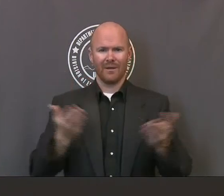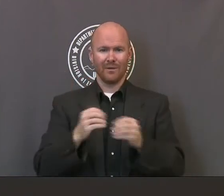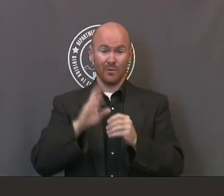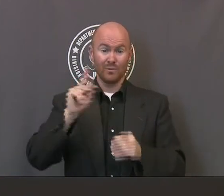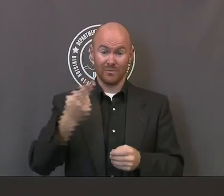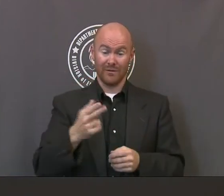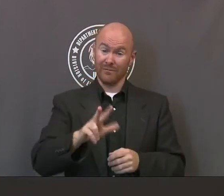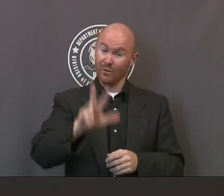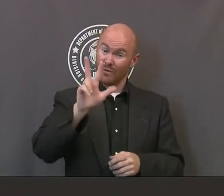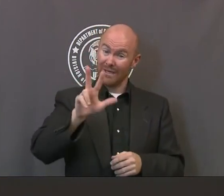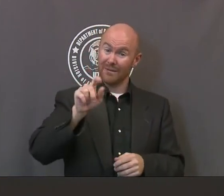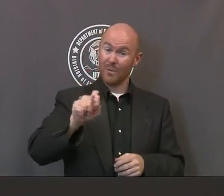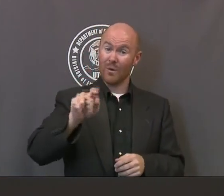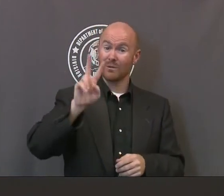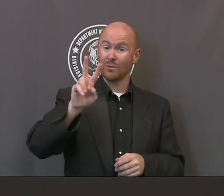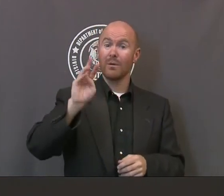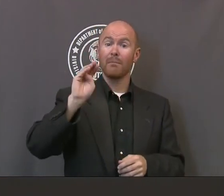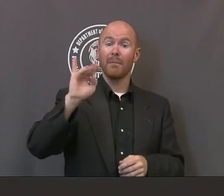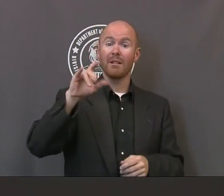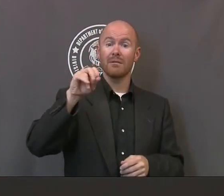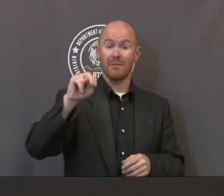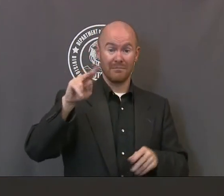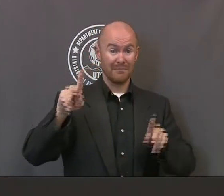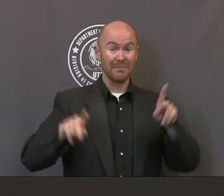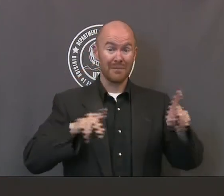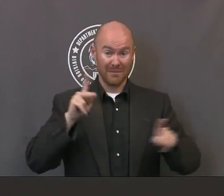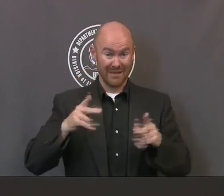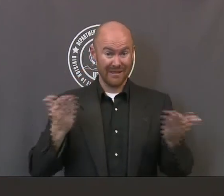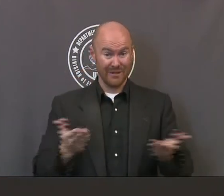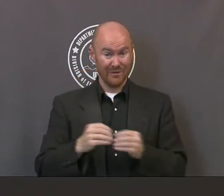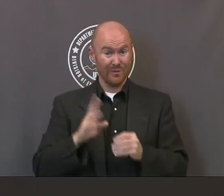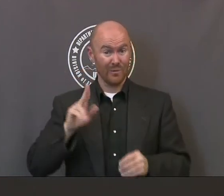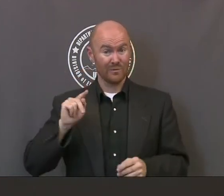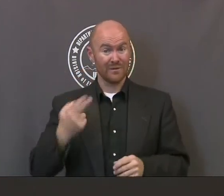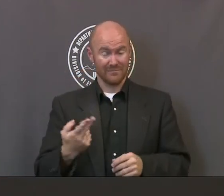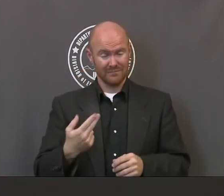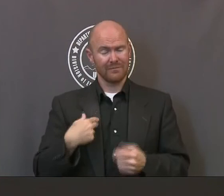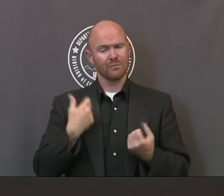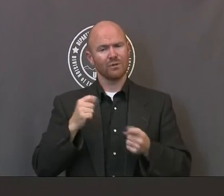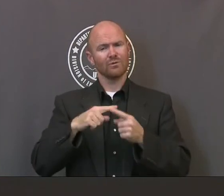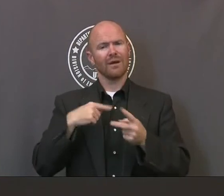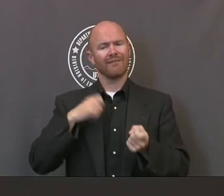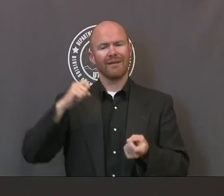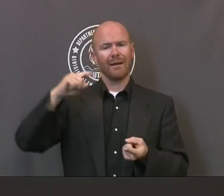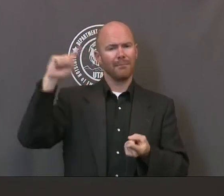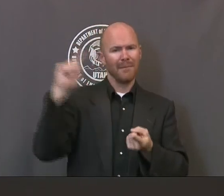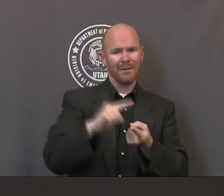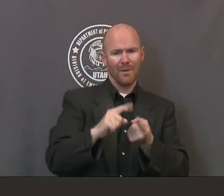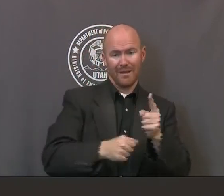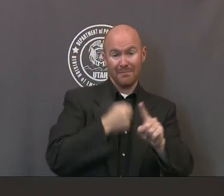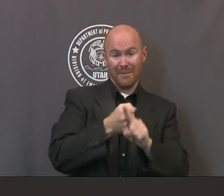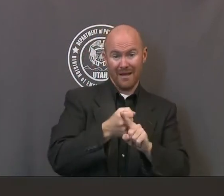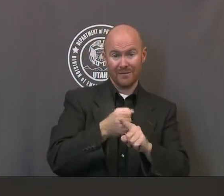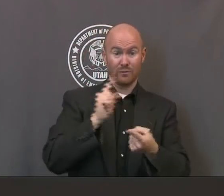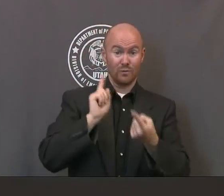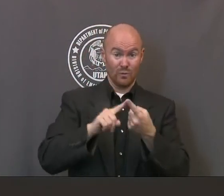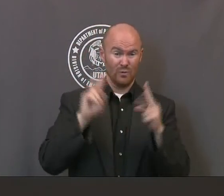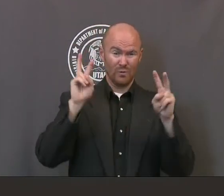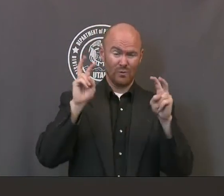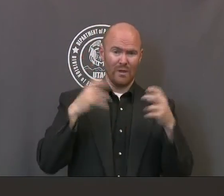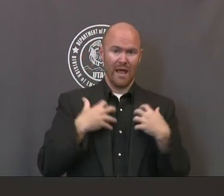million people of Utah at all age groups. We're trying to make sure that we have minimal impact negatively to our health, the individual